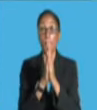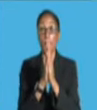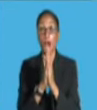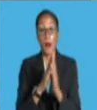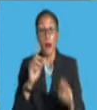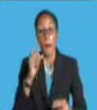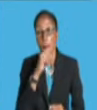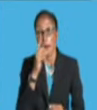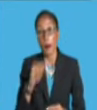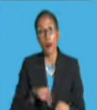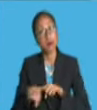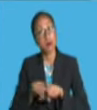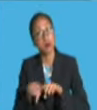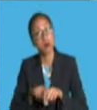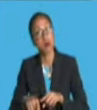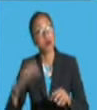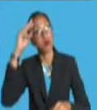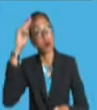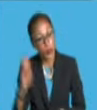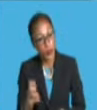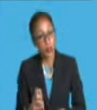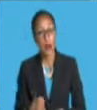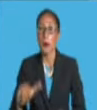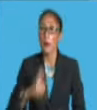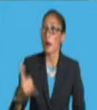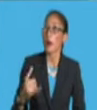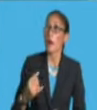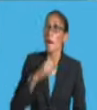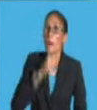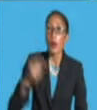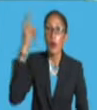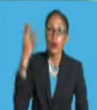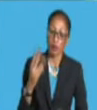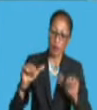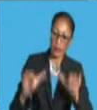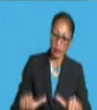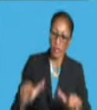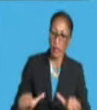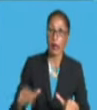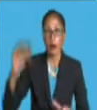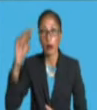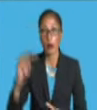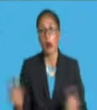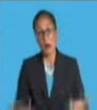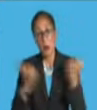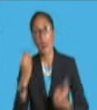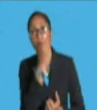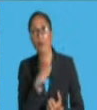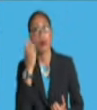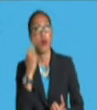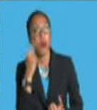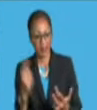of learning and wisdom take birth in our country. May there be brave men and women to protect the nation. May there be plenty of food, water and